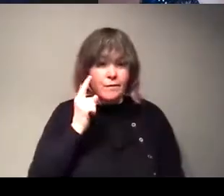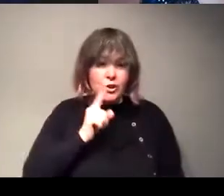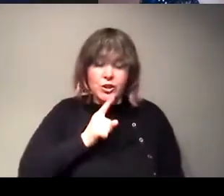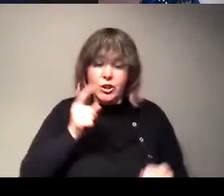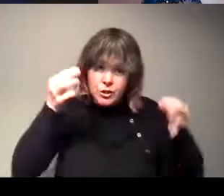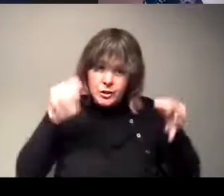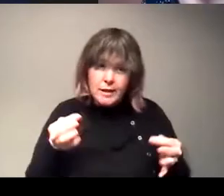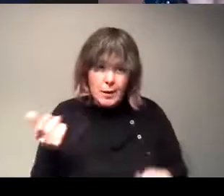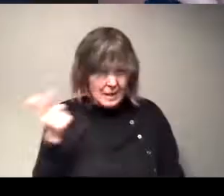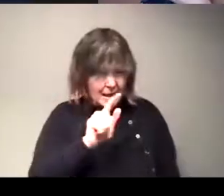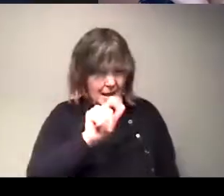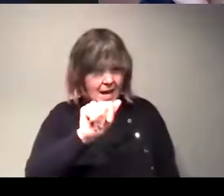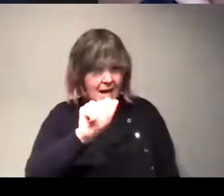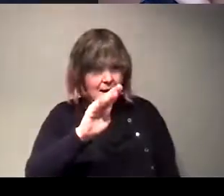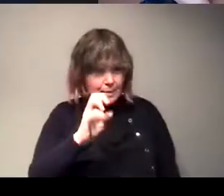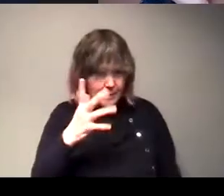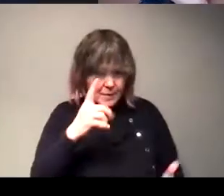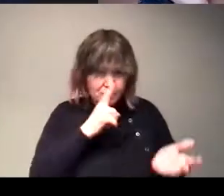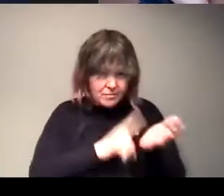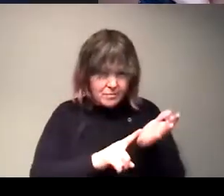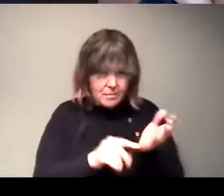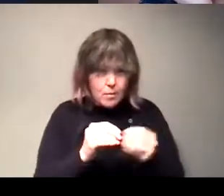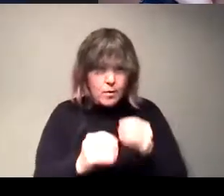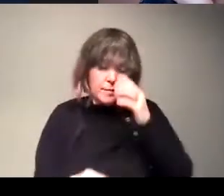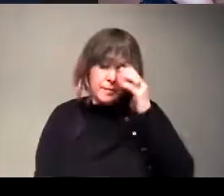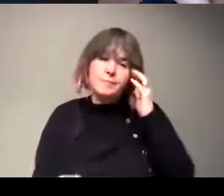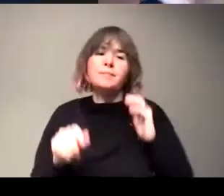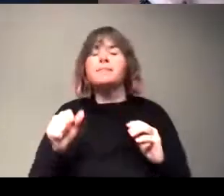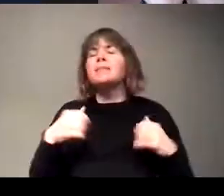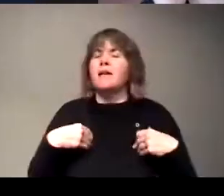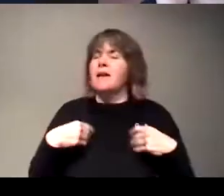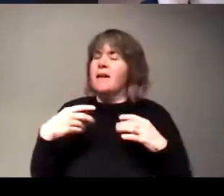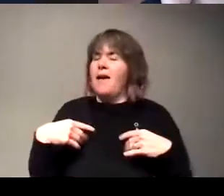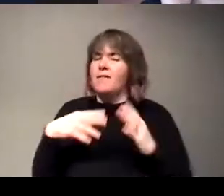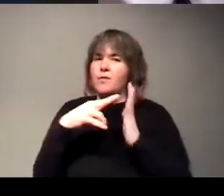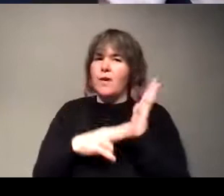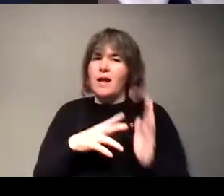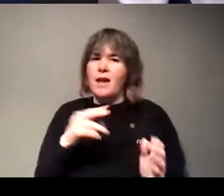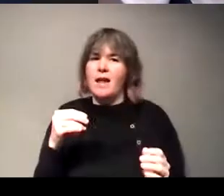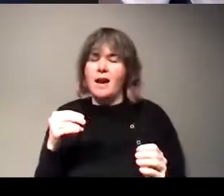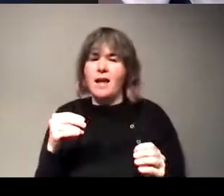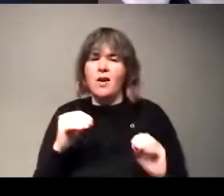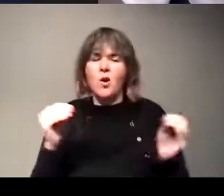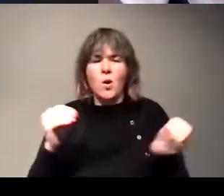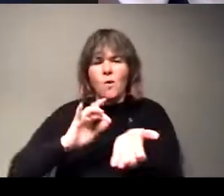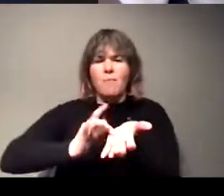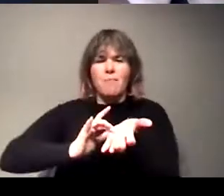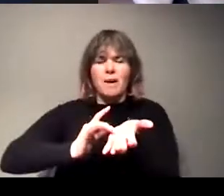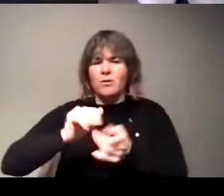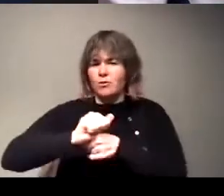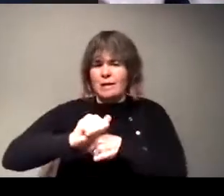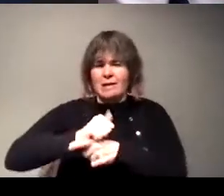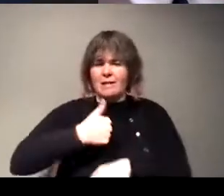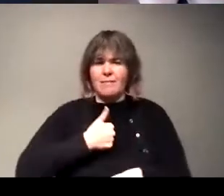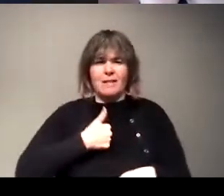think, Abby, if you've read about this a bit more, but. Yeah, so I haven't read about it, and I'm like no medical training whatsoever, just